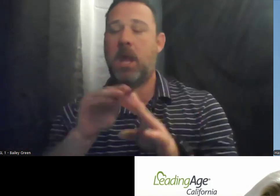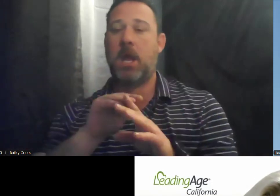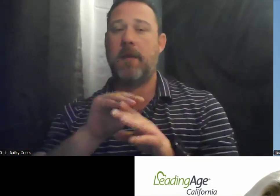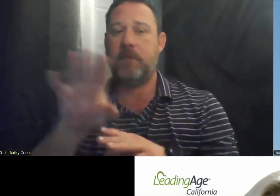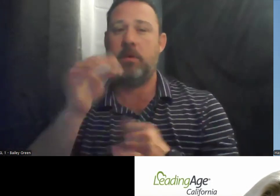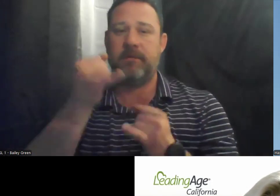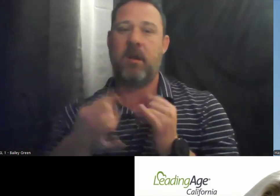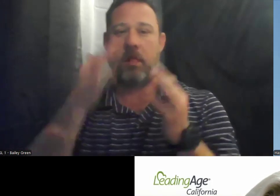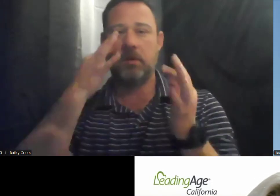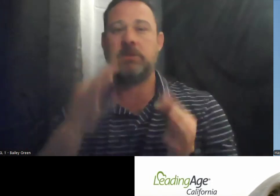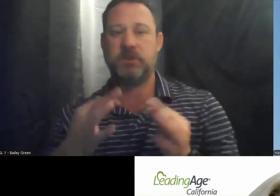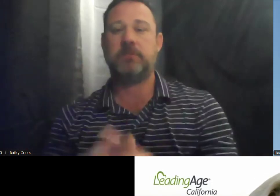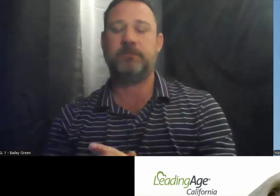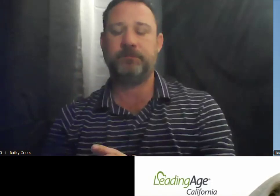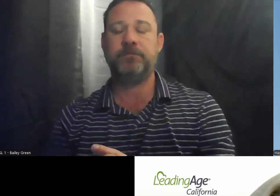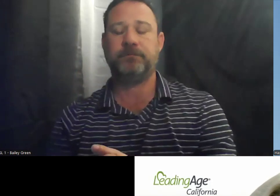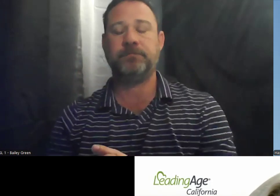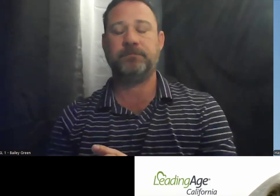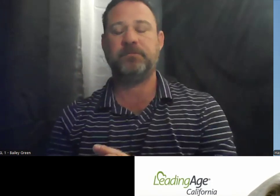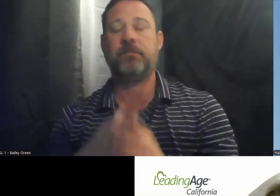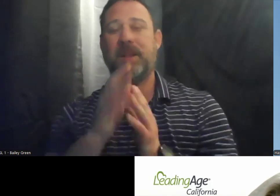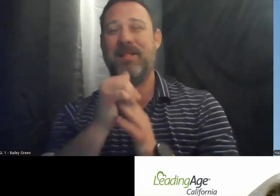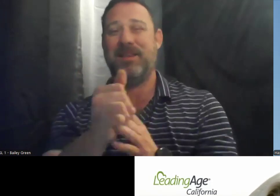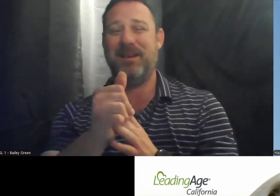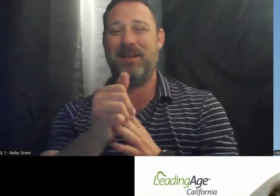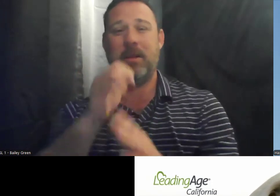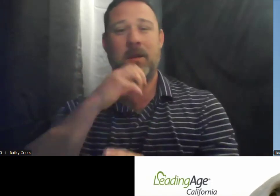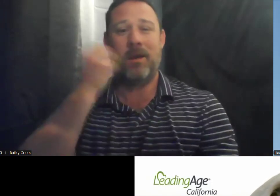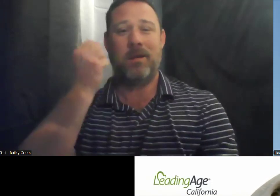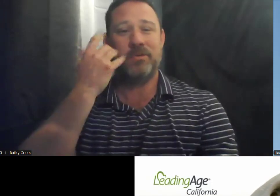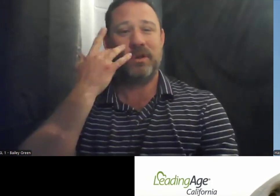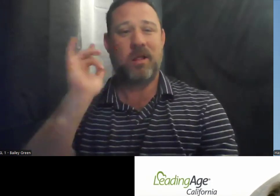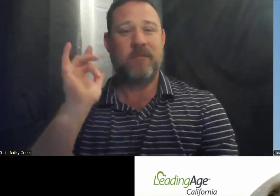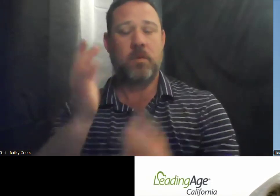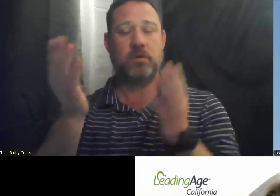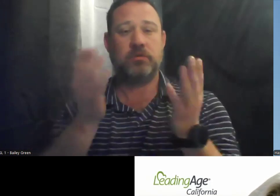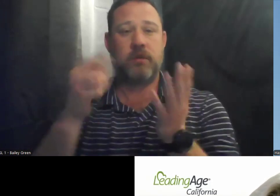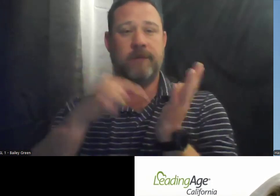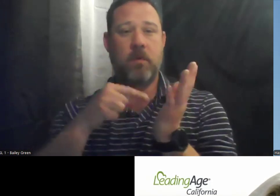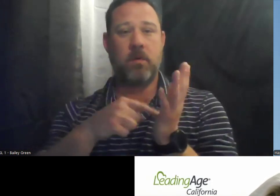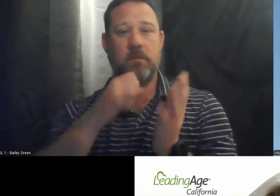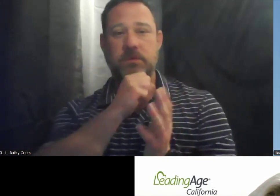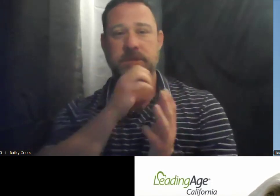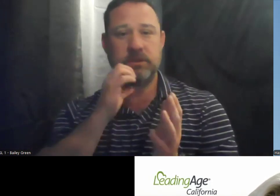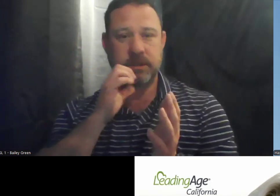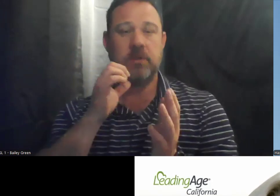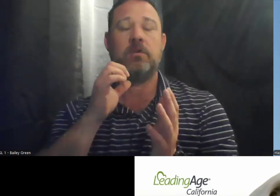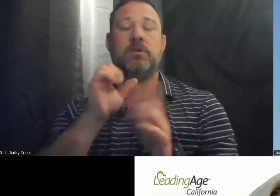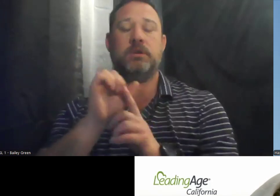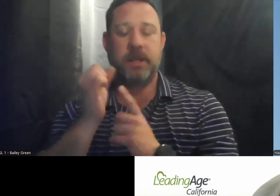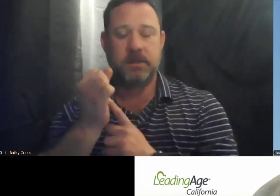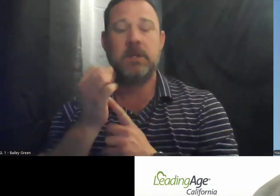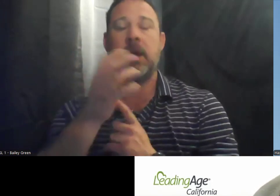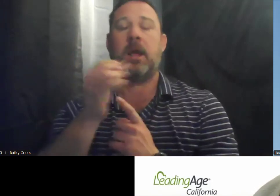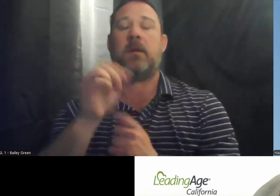final decisions. Leading Age California serves affordable senior housing settings and